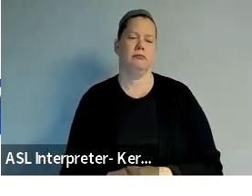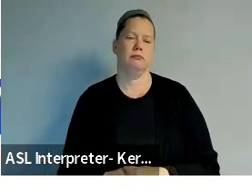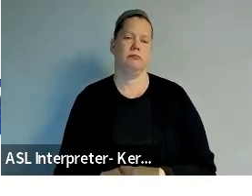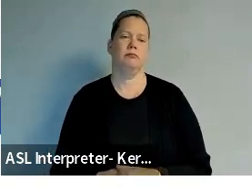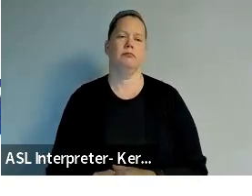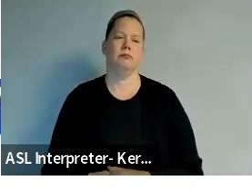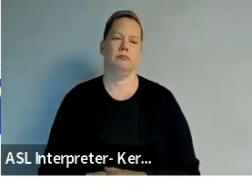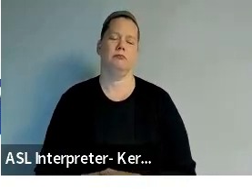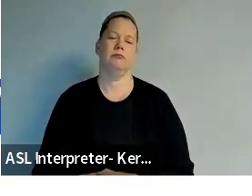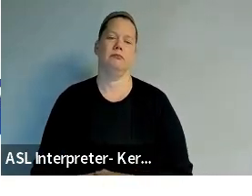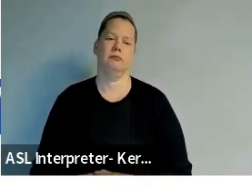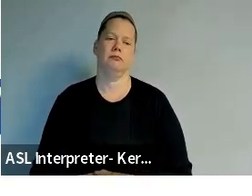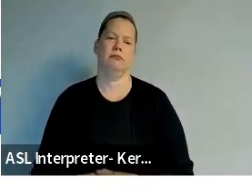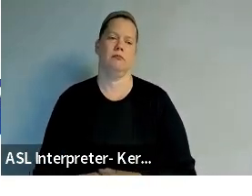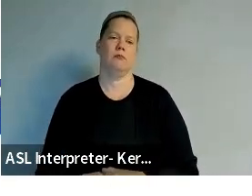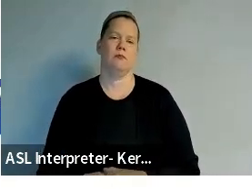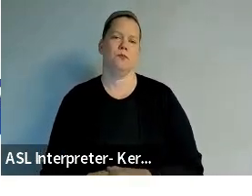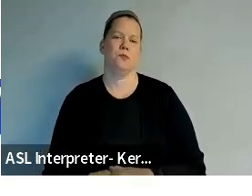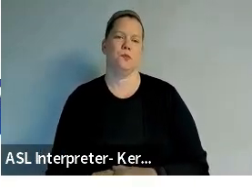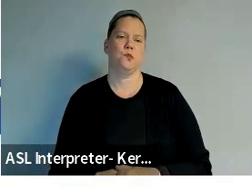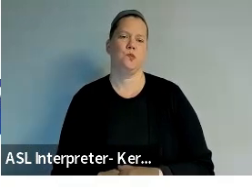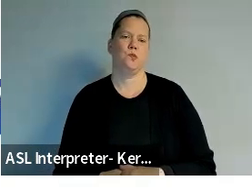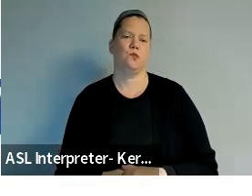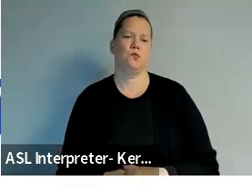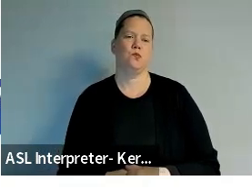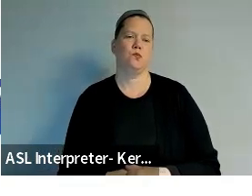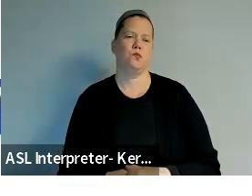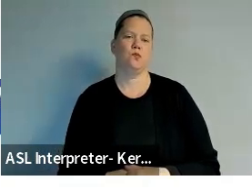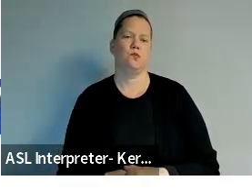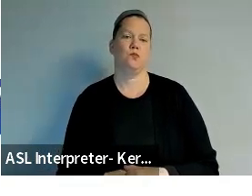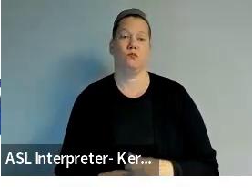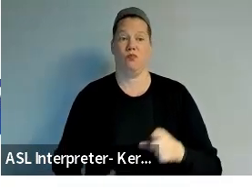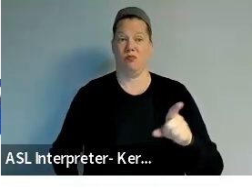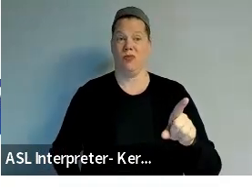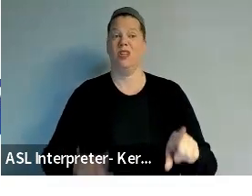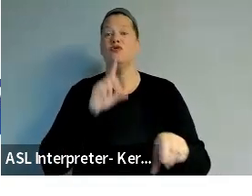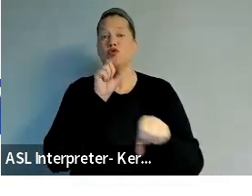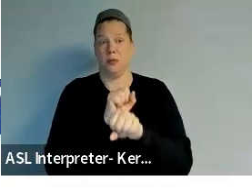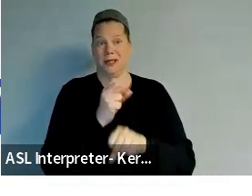Here are the 2 screens that encompass the restraint manager review.